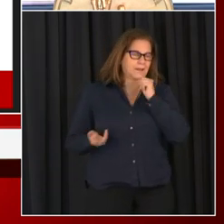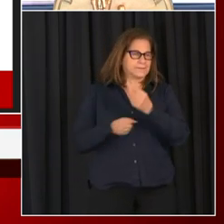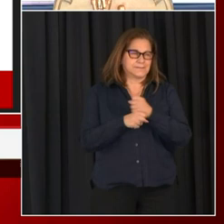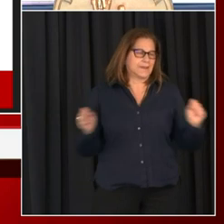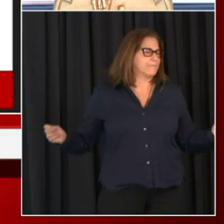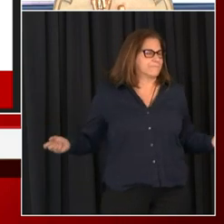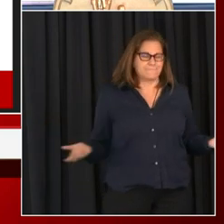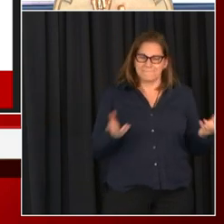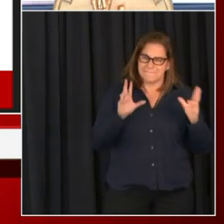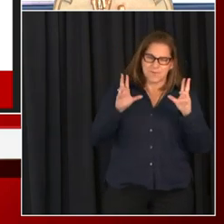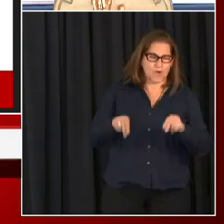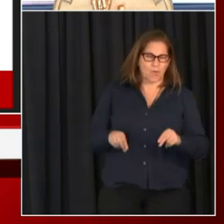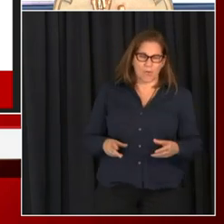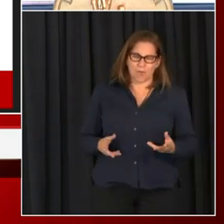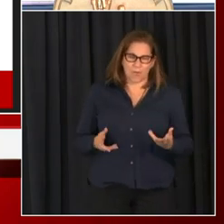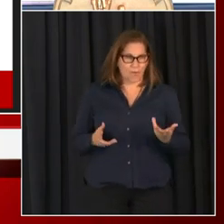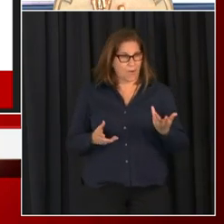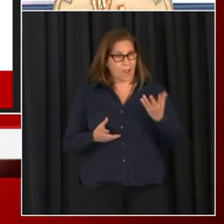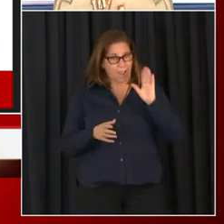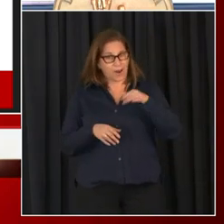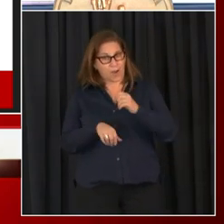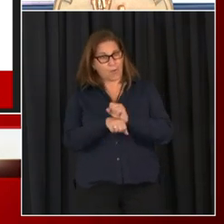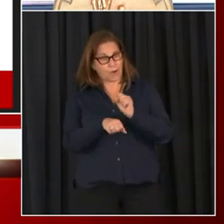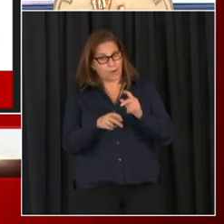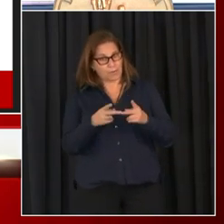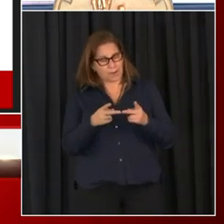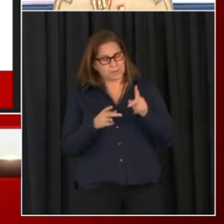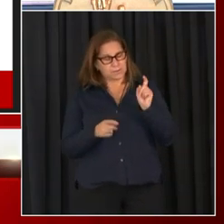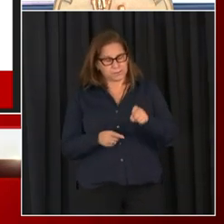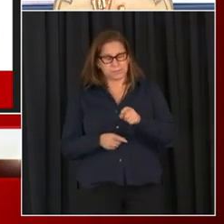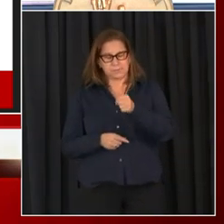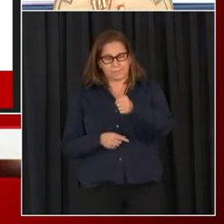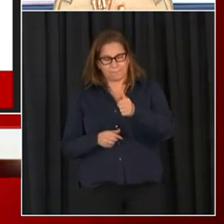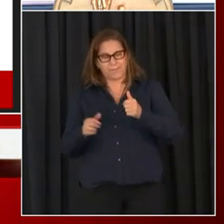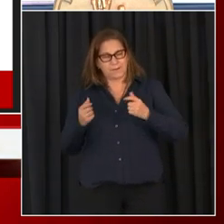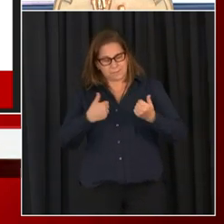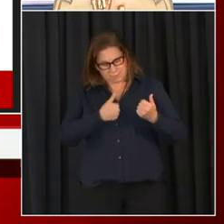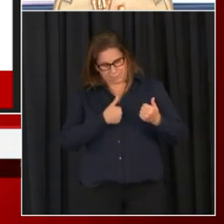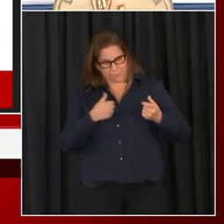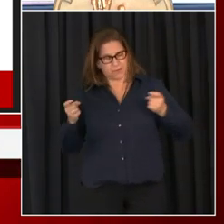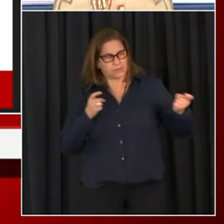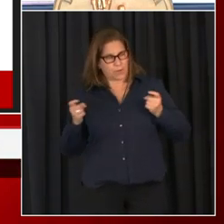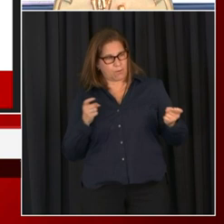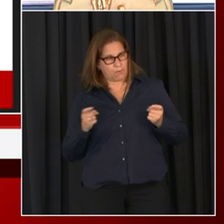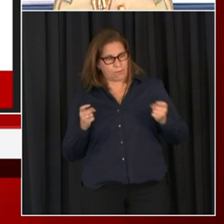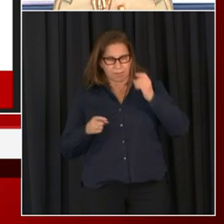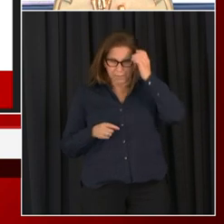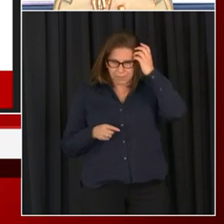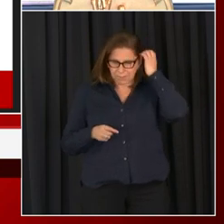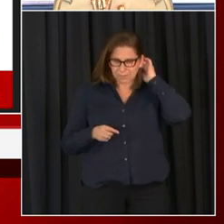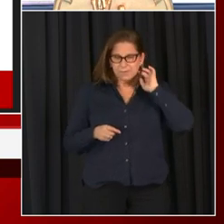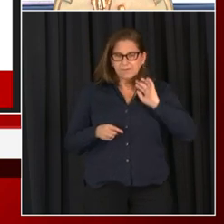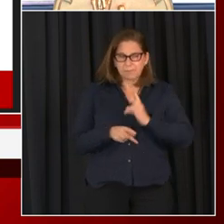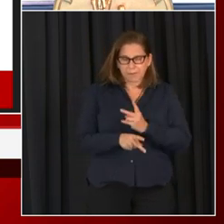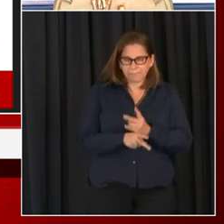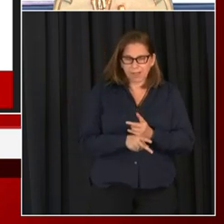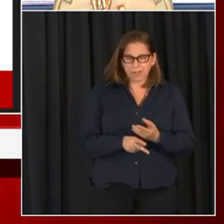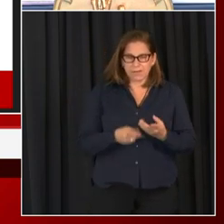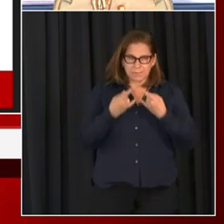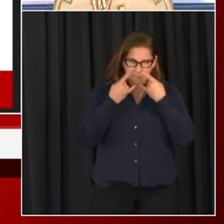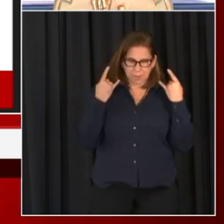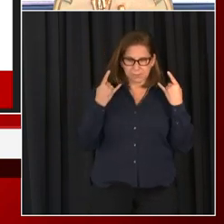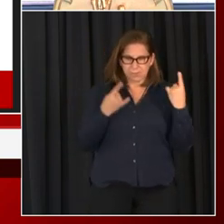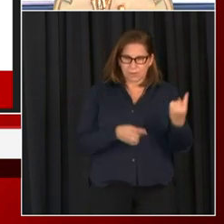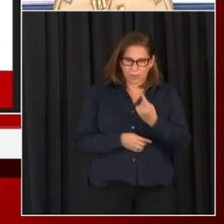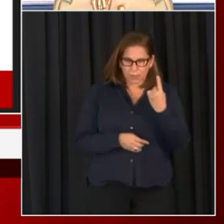but we also have to check our own activities and check them very closely. And so we continue to remind people to